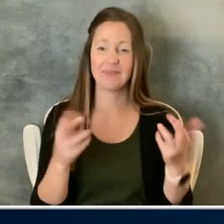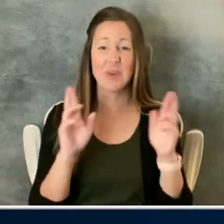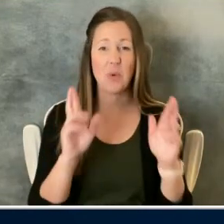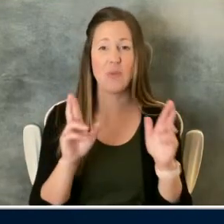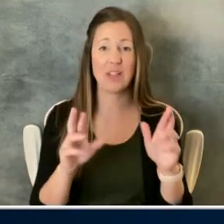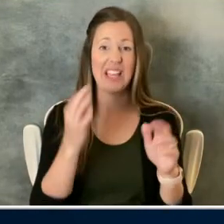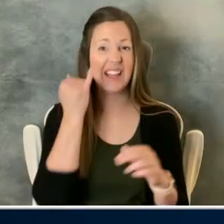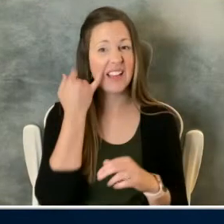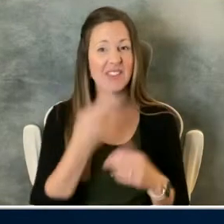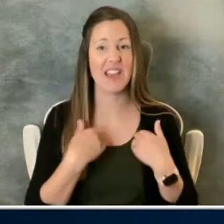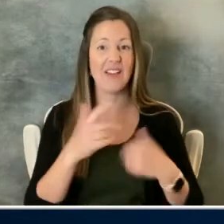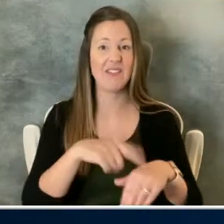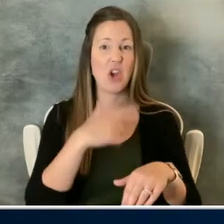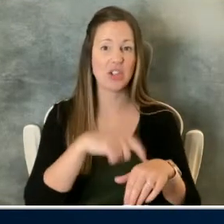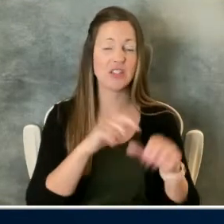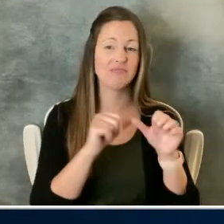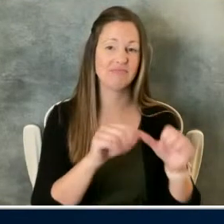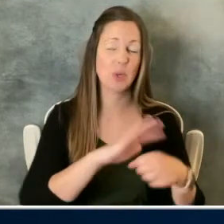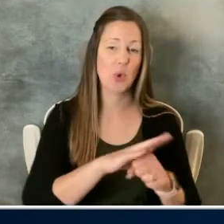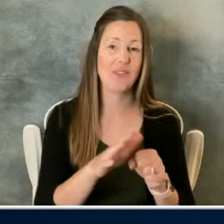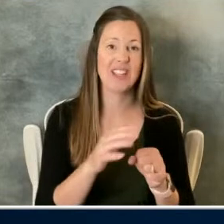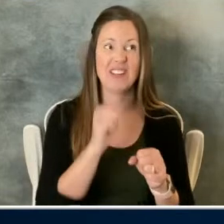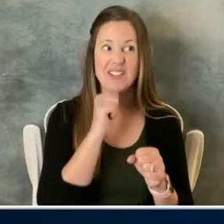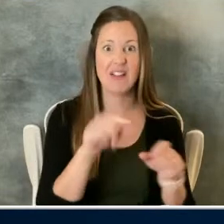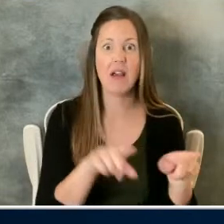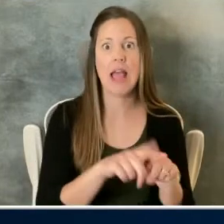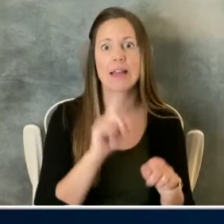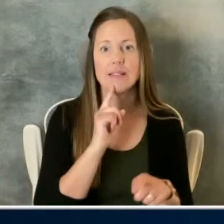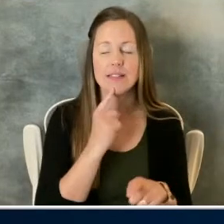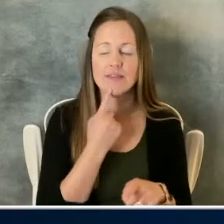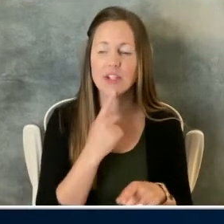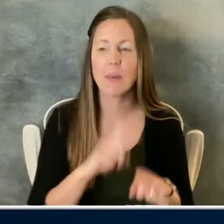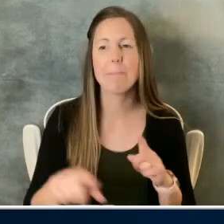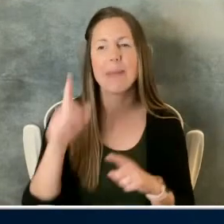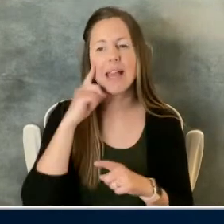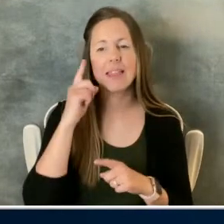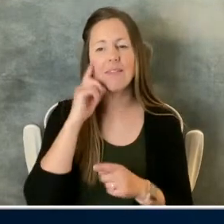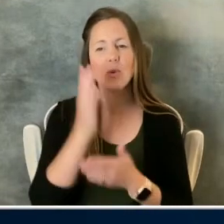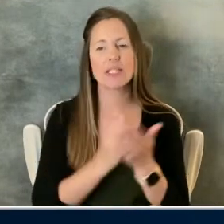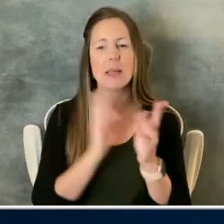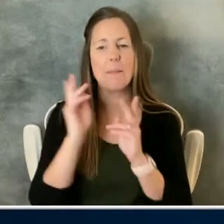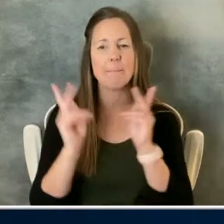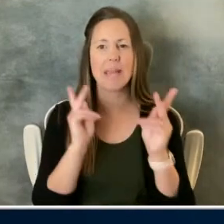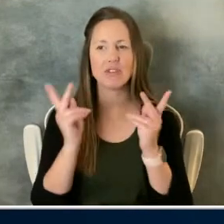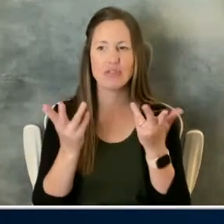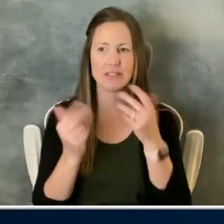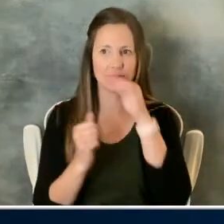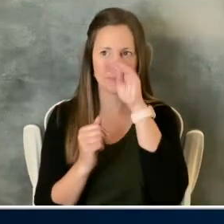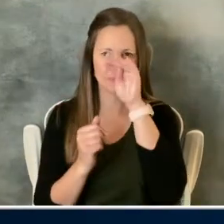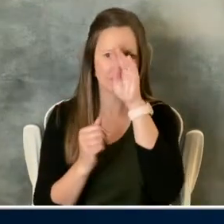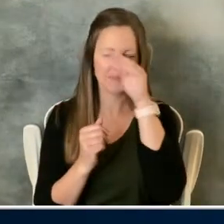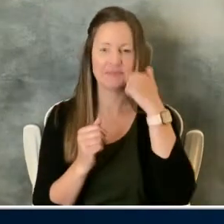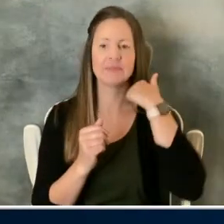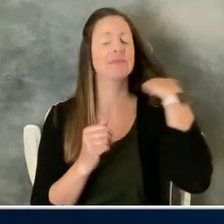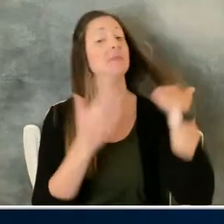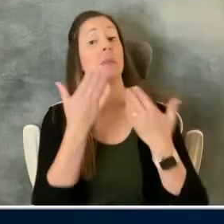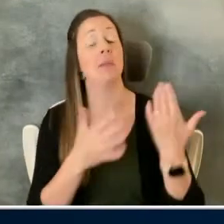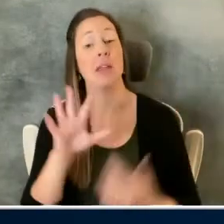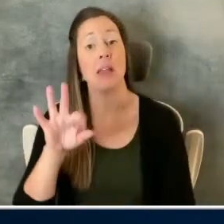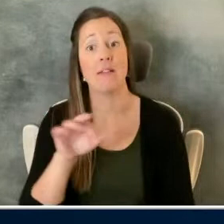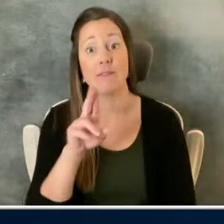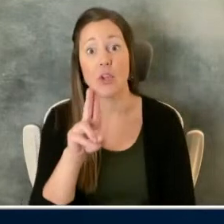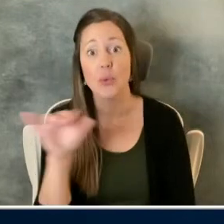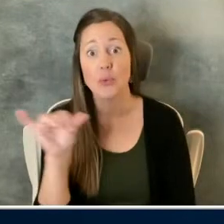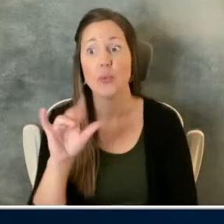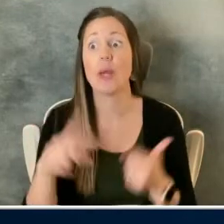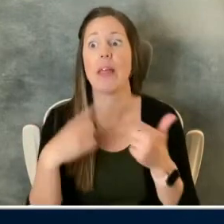not as severe. But I think for some patients, especially if you get a double whammy, let's say you've had influenza or something else and then you get COVID, I think that's a